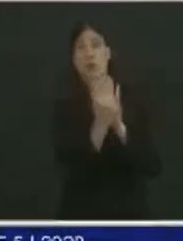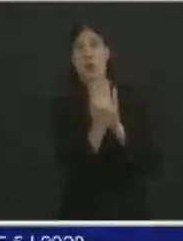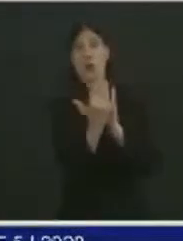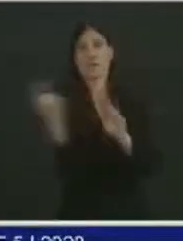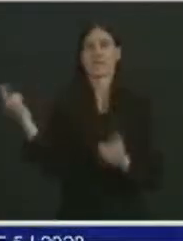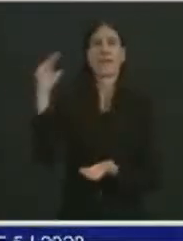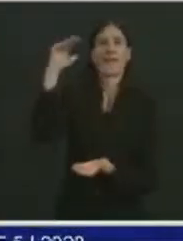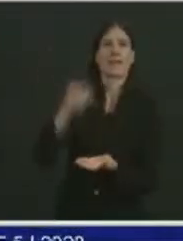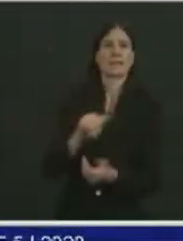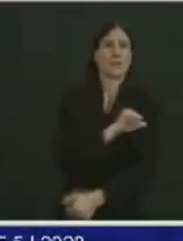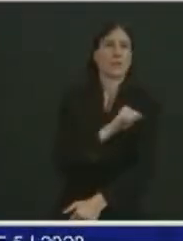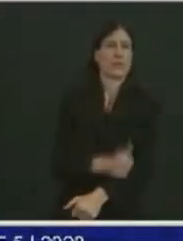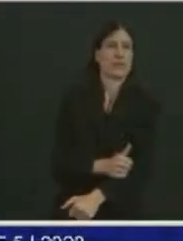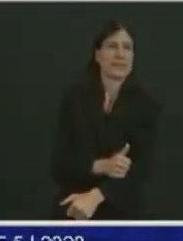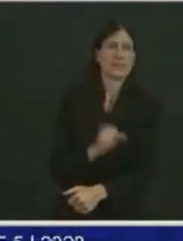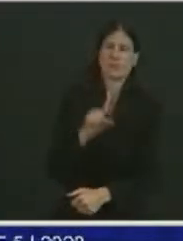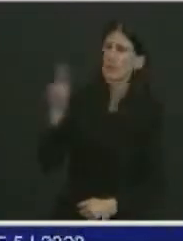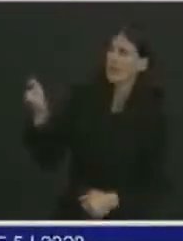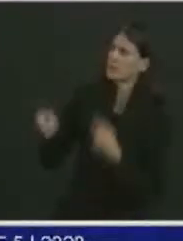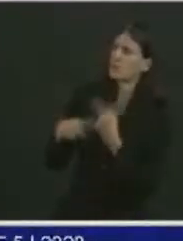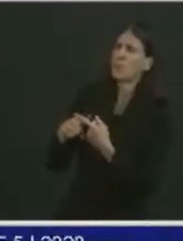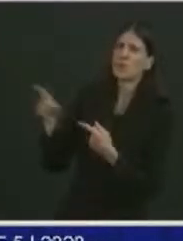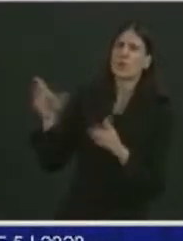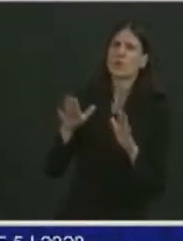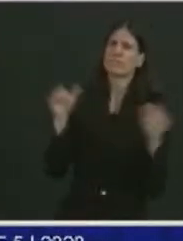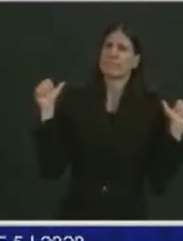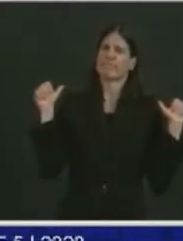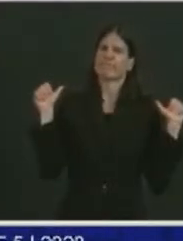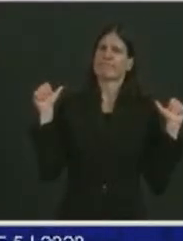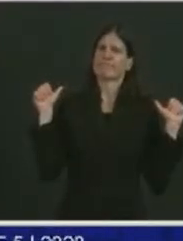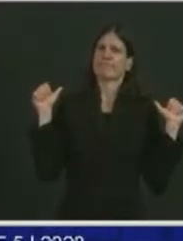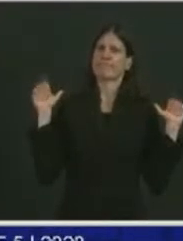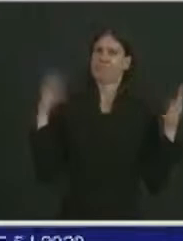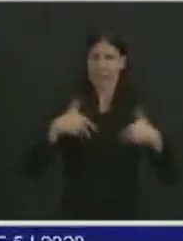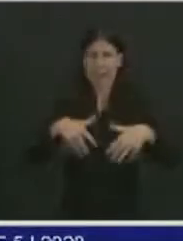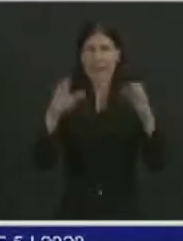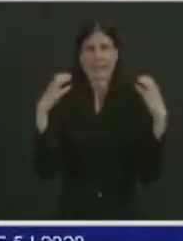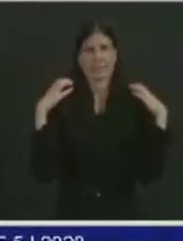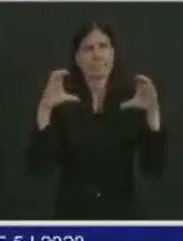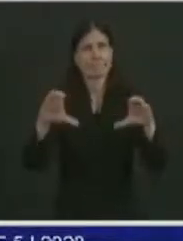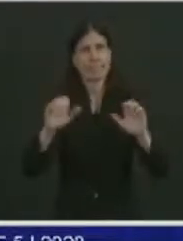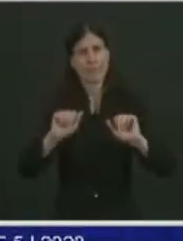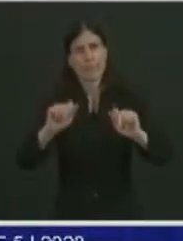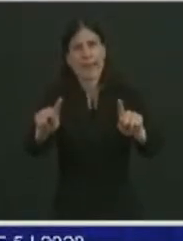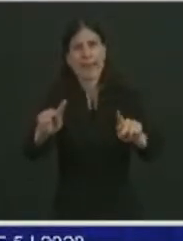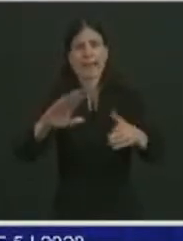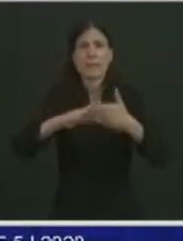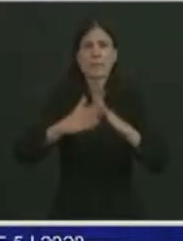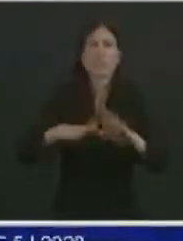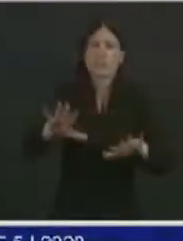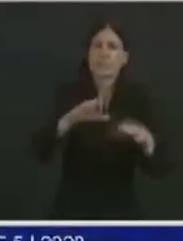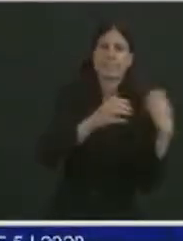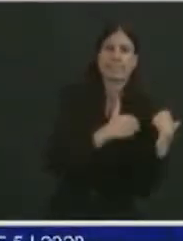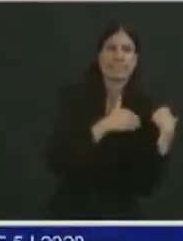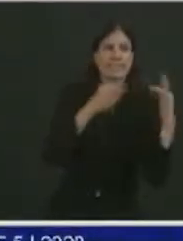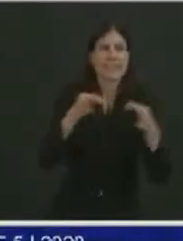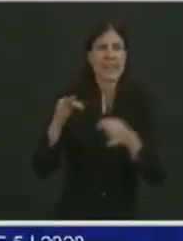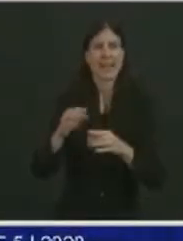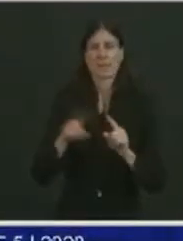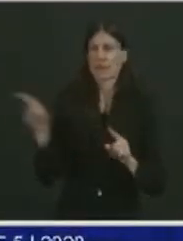of these powers? I believe you started today by saying we're no longer in a daily crisis. Yeah, it's an excellent question. I don't know is the honest